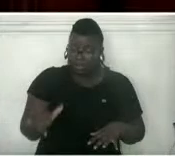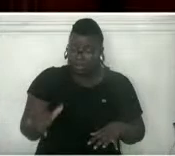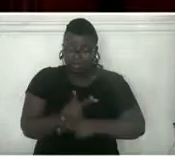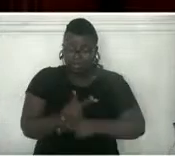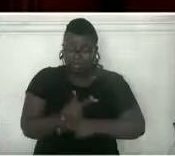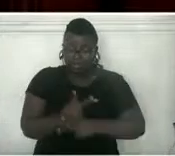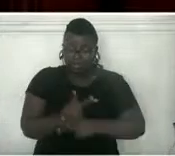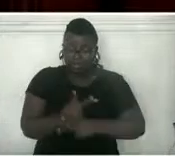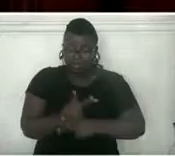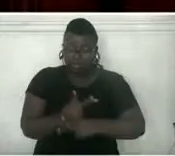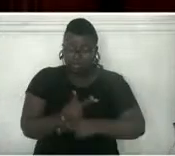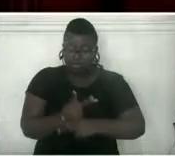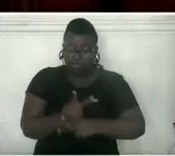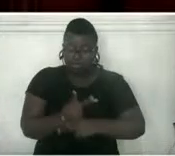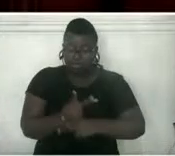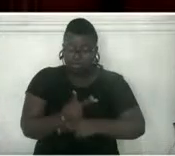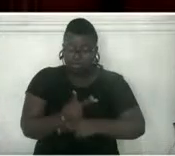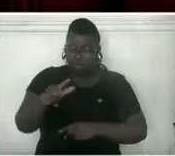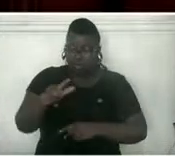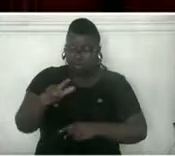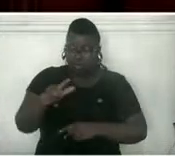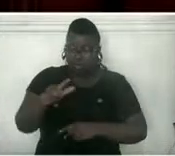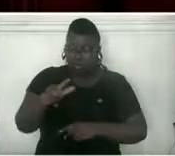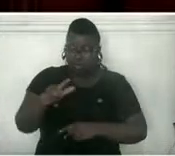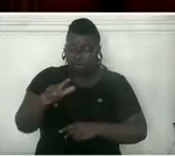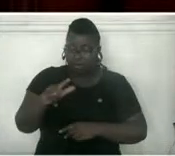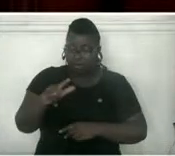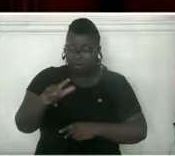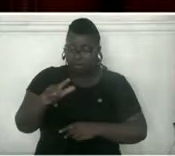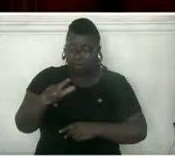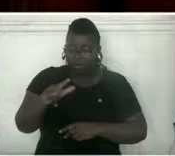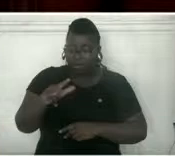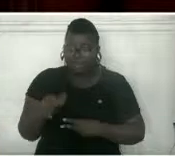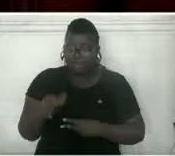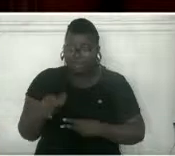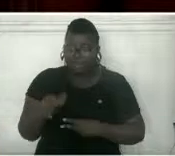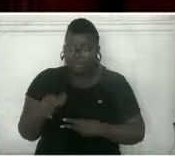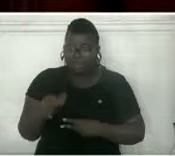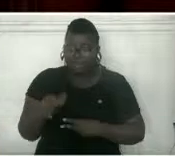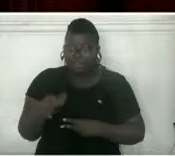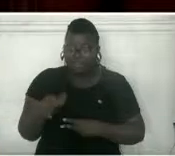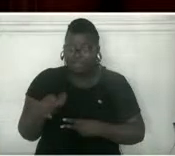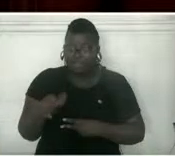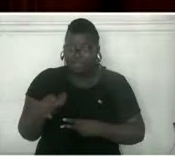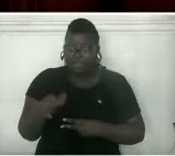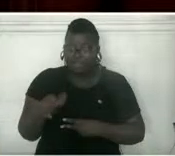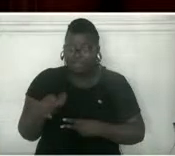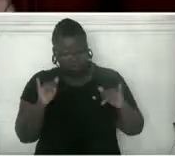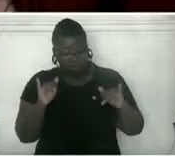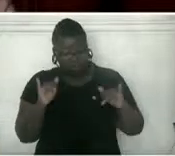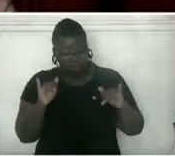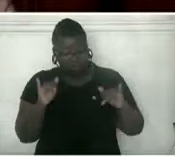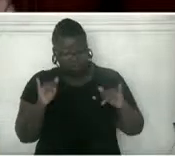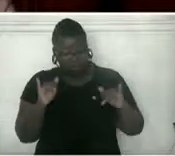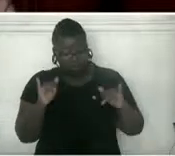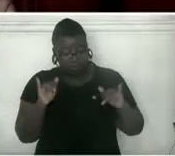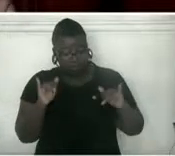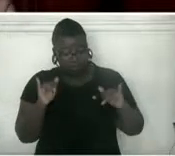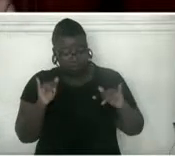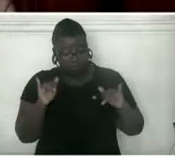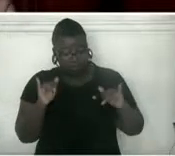oil, ikhiqize igas. Le announcement esiyilindile izosilekelela kakhulu